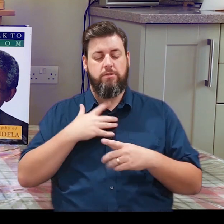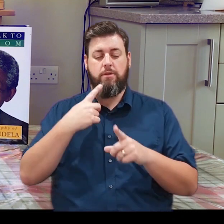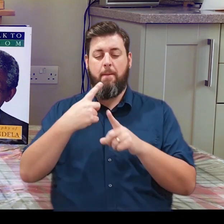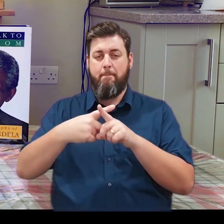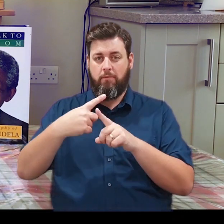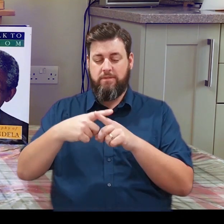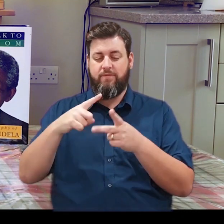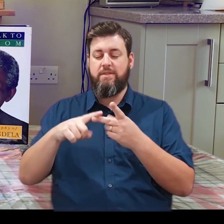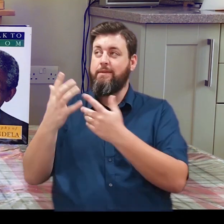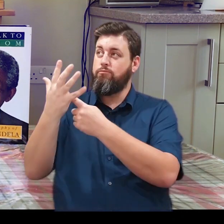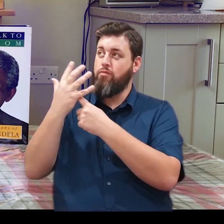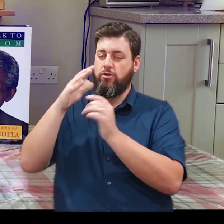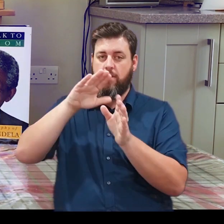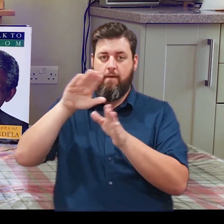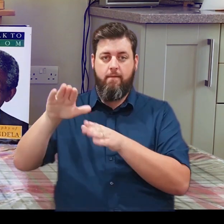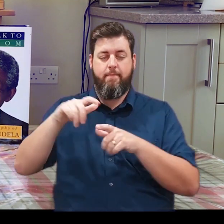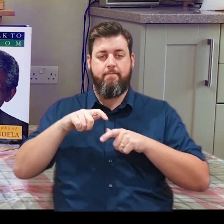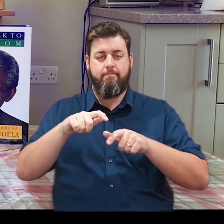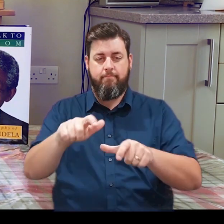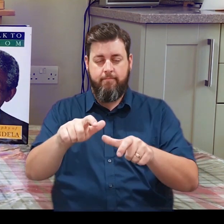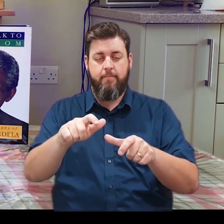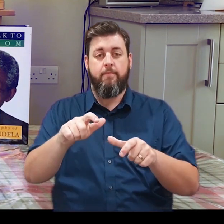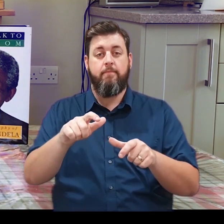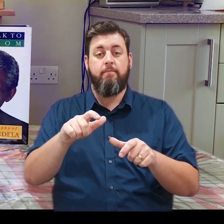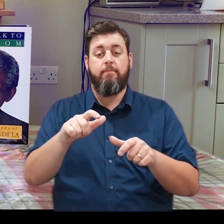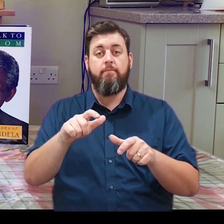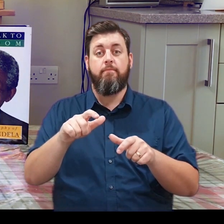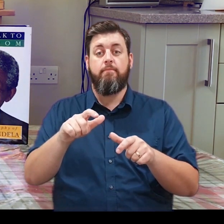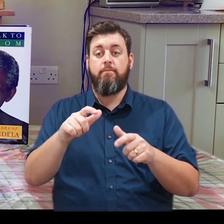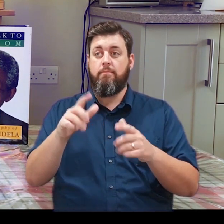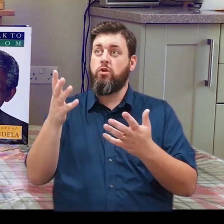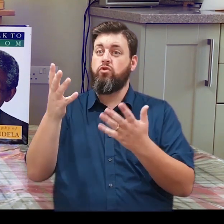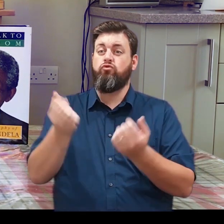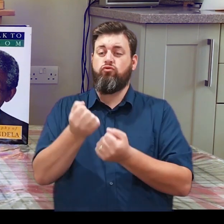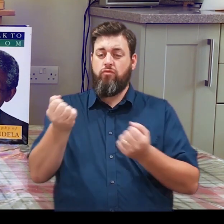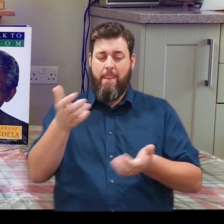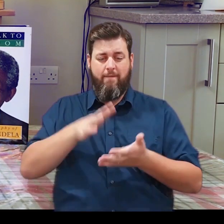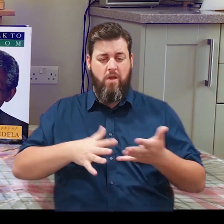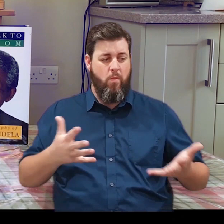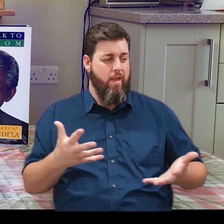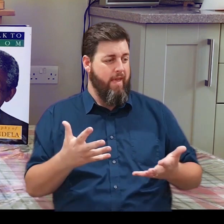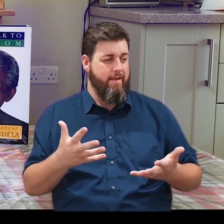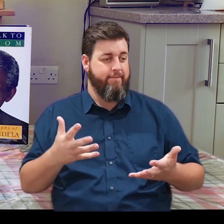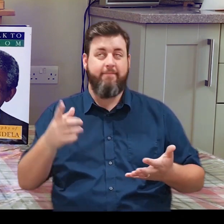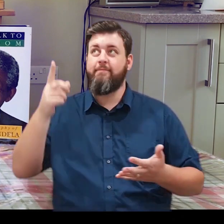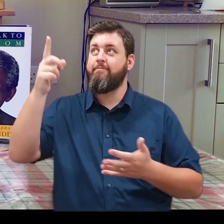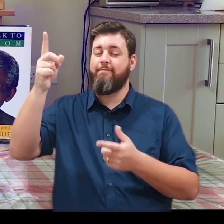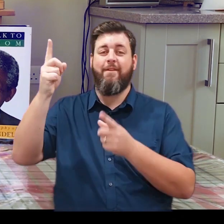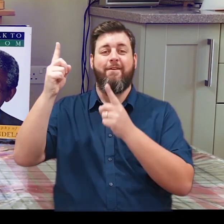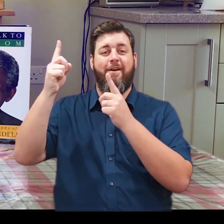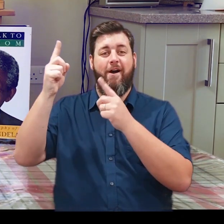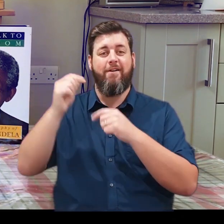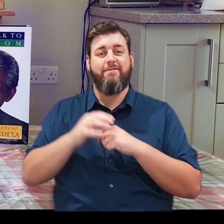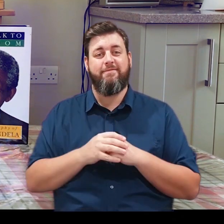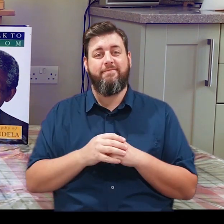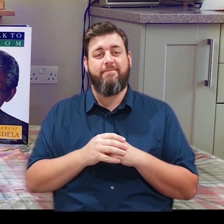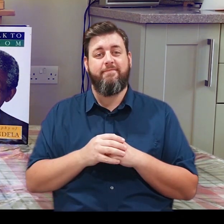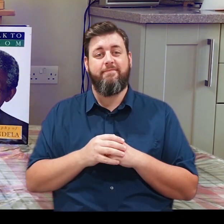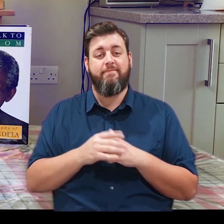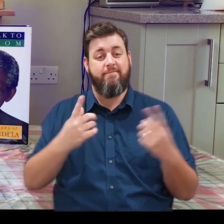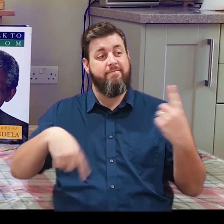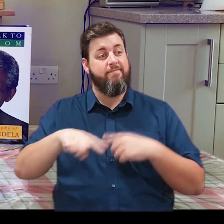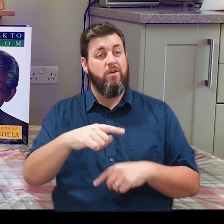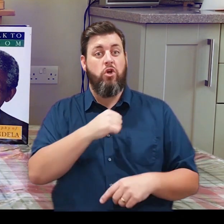and keeping going under pressure. And it's God who gives us the strength, because as Christians we believe that